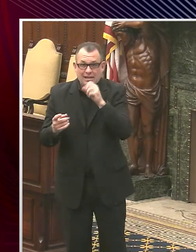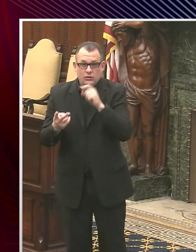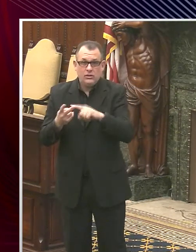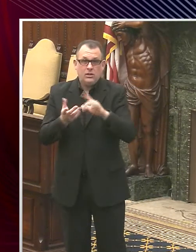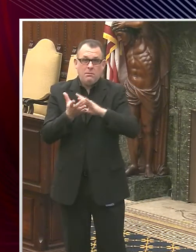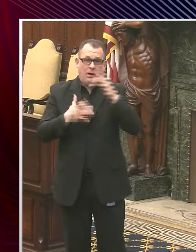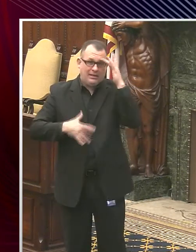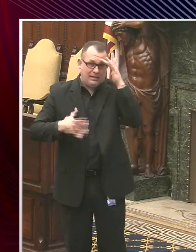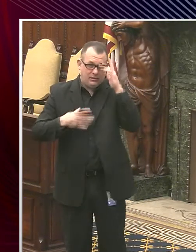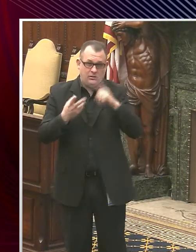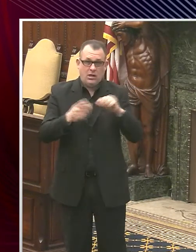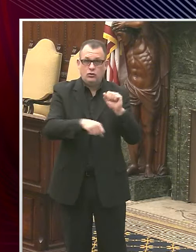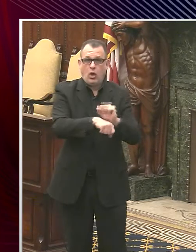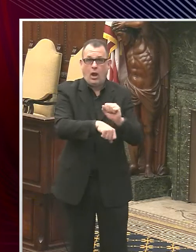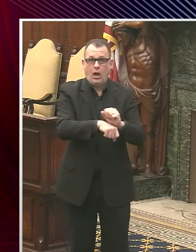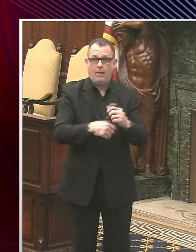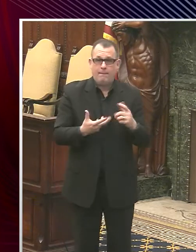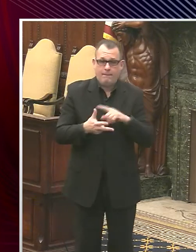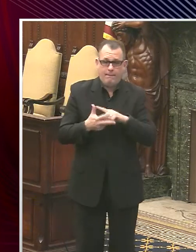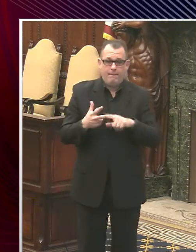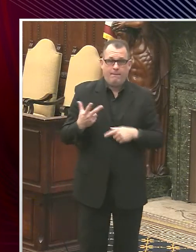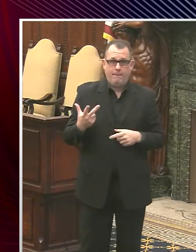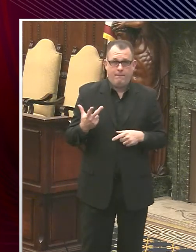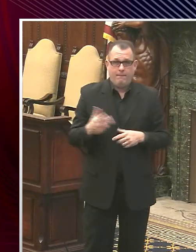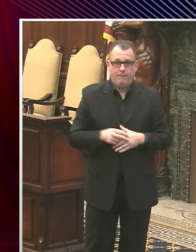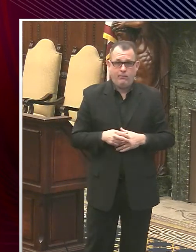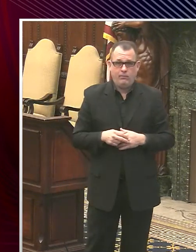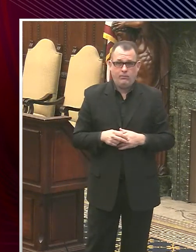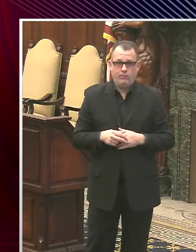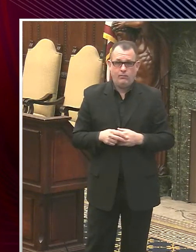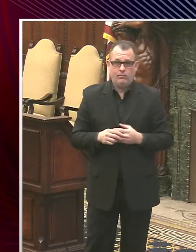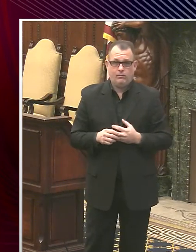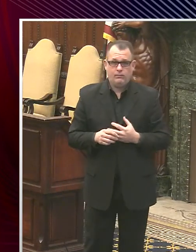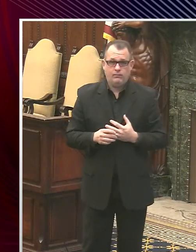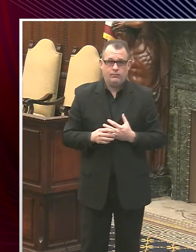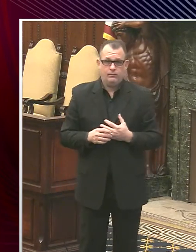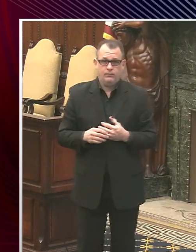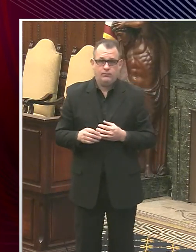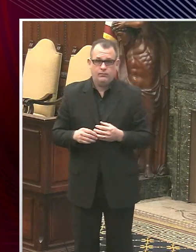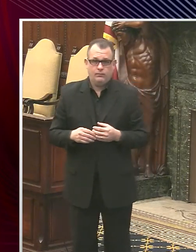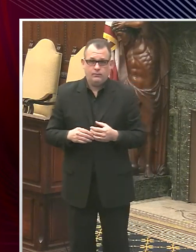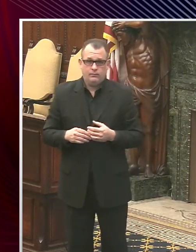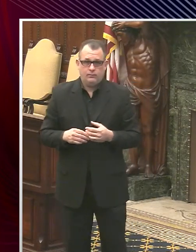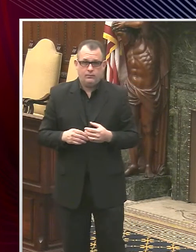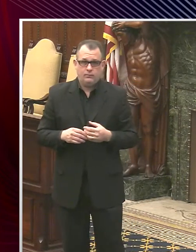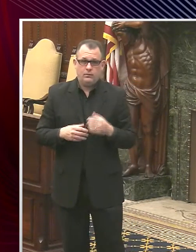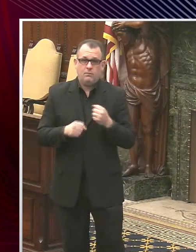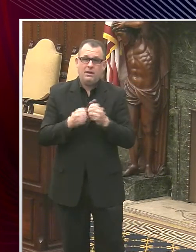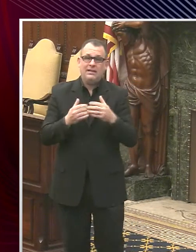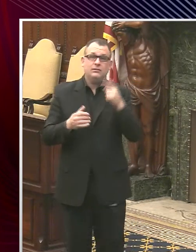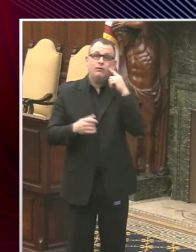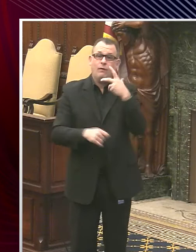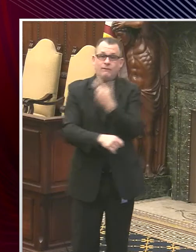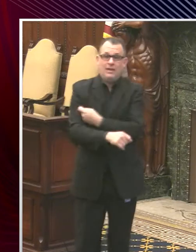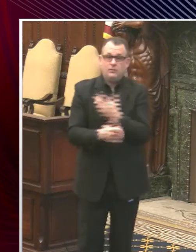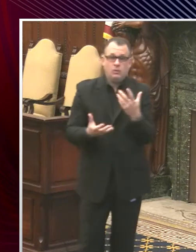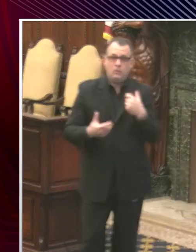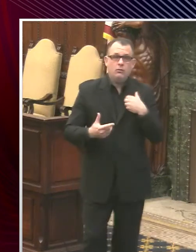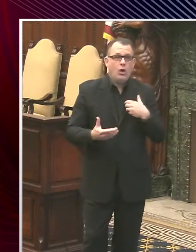or employment. Now, in addition to that, to make it easy for people to be vaccinated, we're going to be